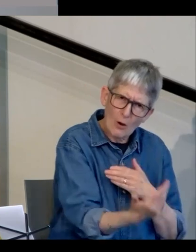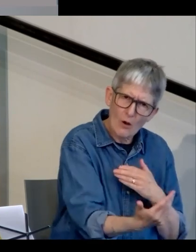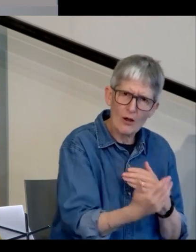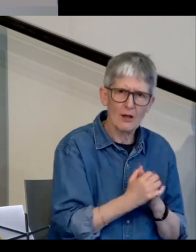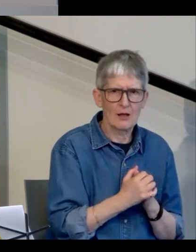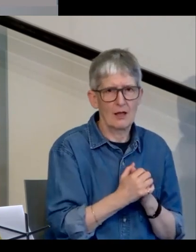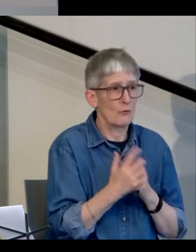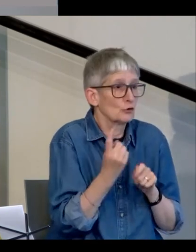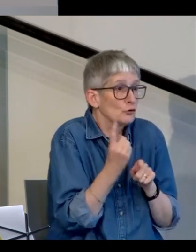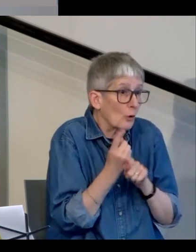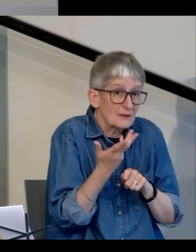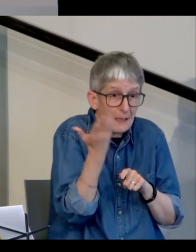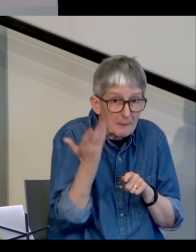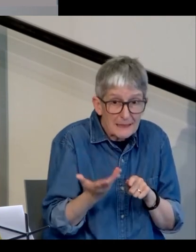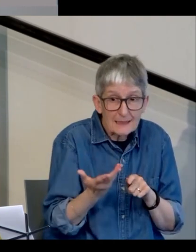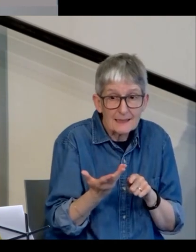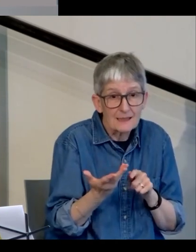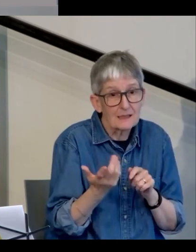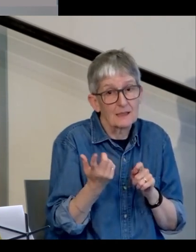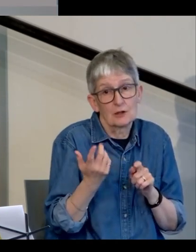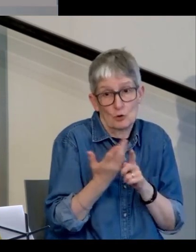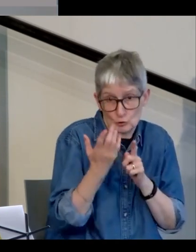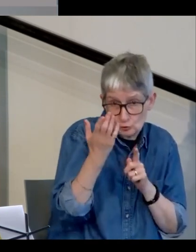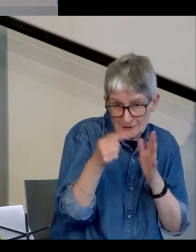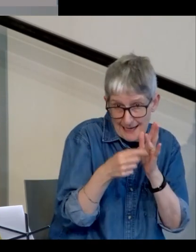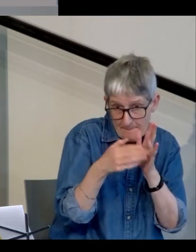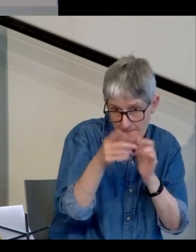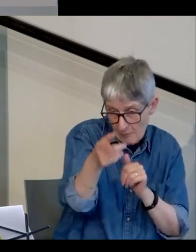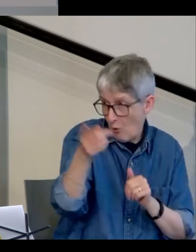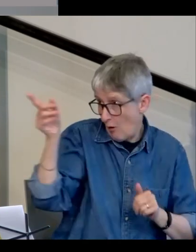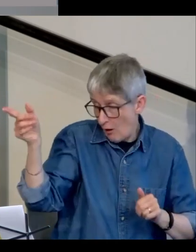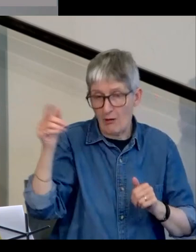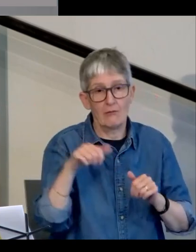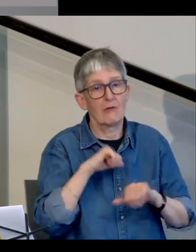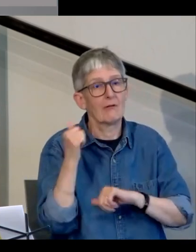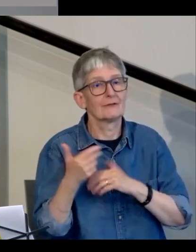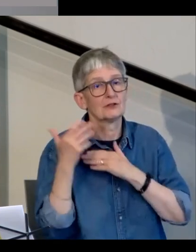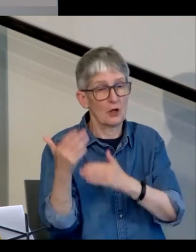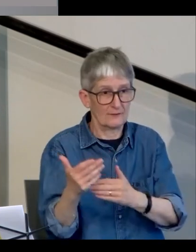you'd like to talk to somebody, please speak to Tim or myself after the service.